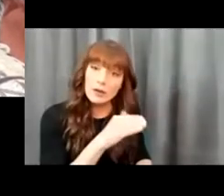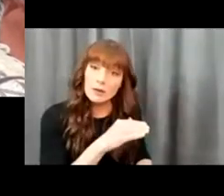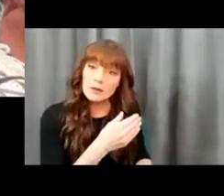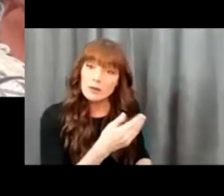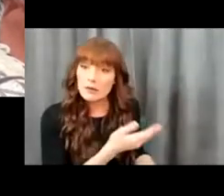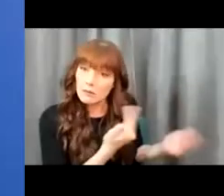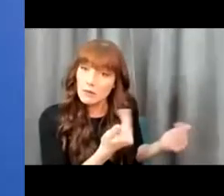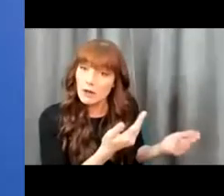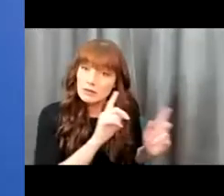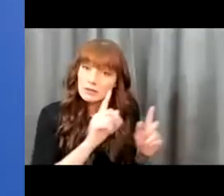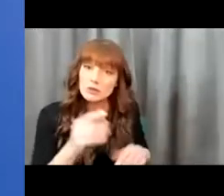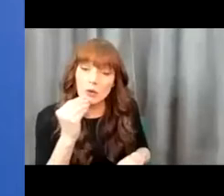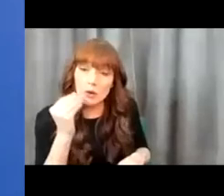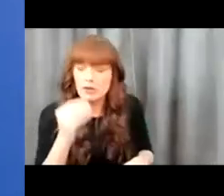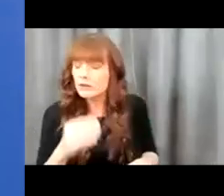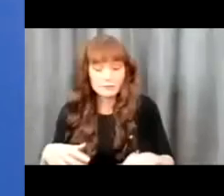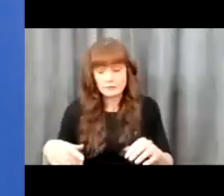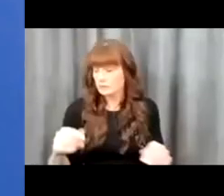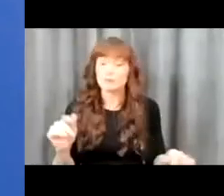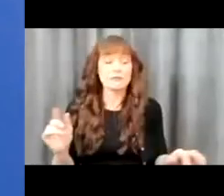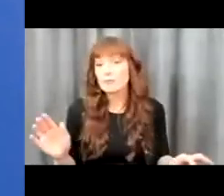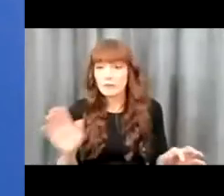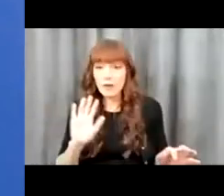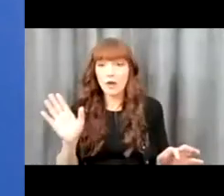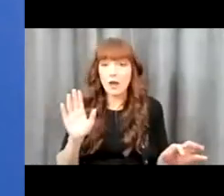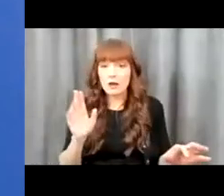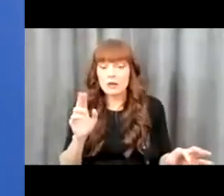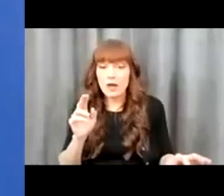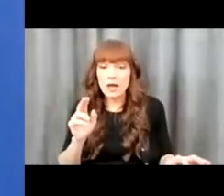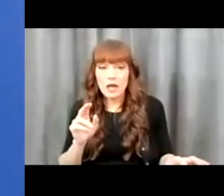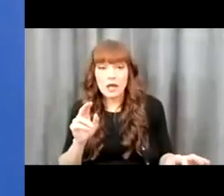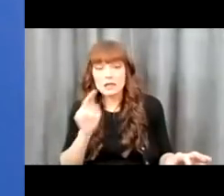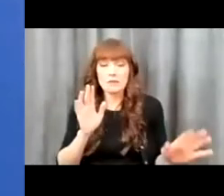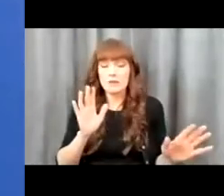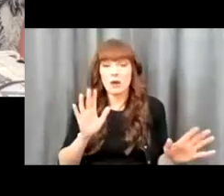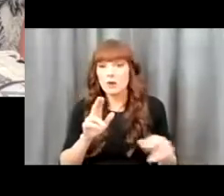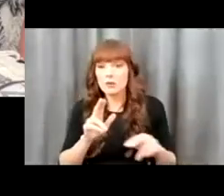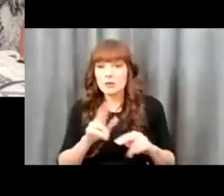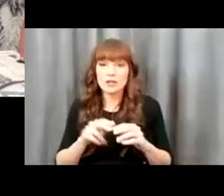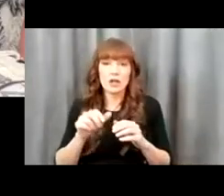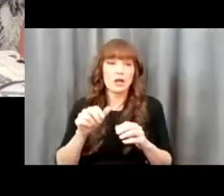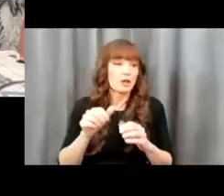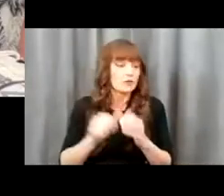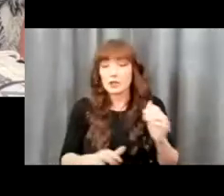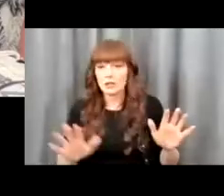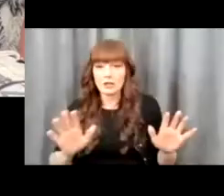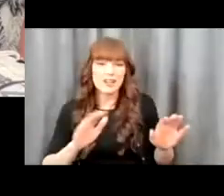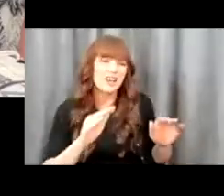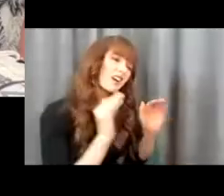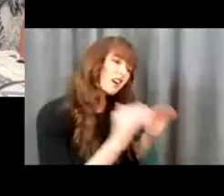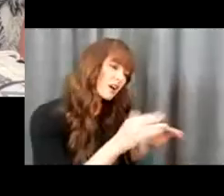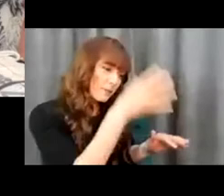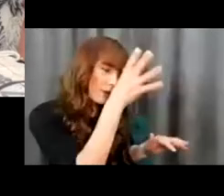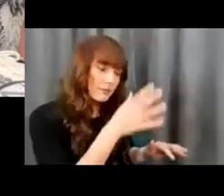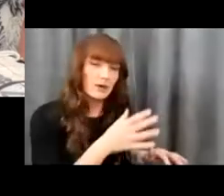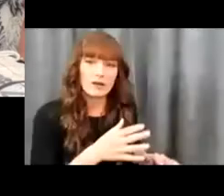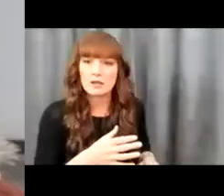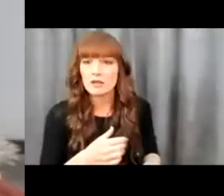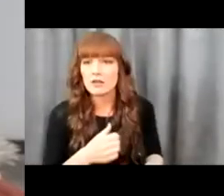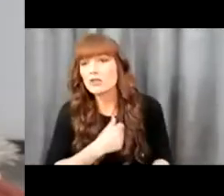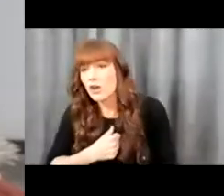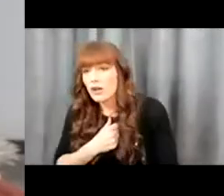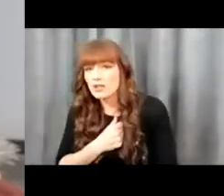Papa, let's go home. Oh, Nima, the chair, shit. Papa. I'm